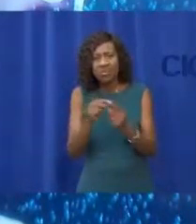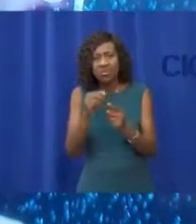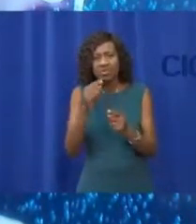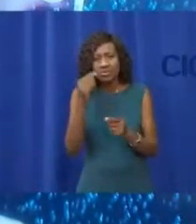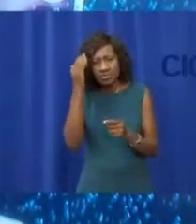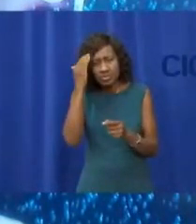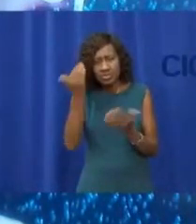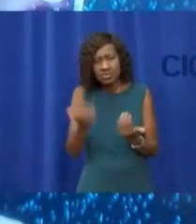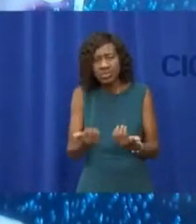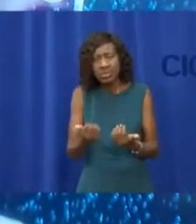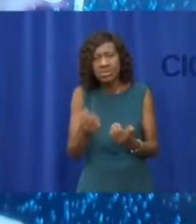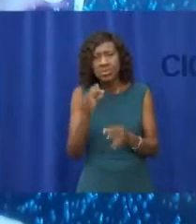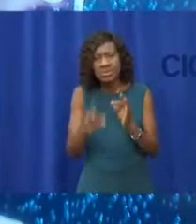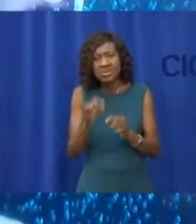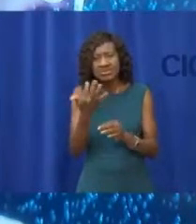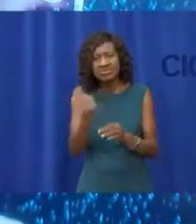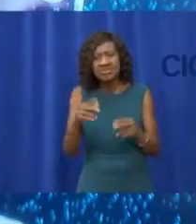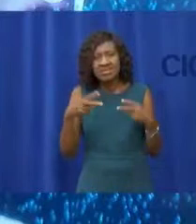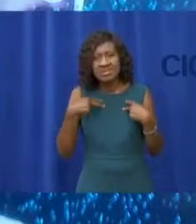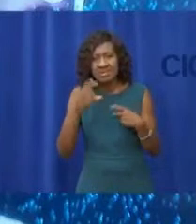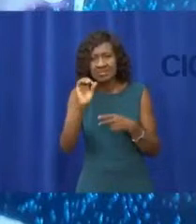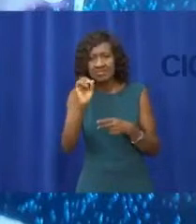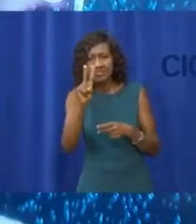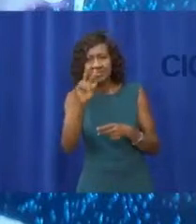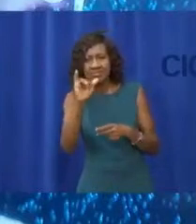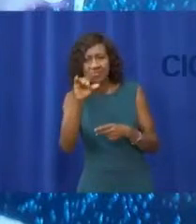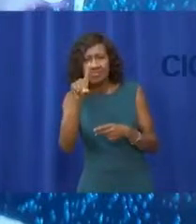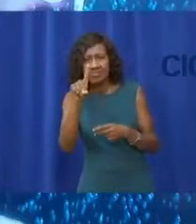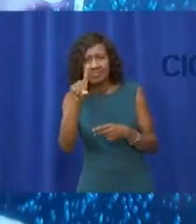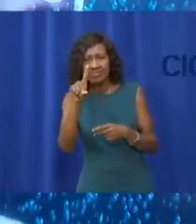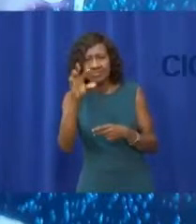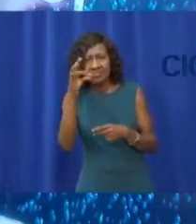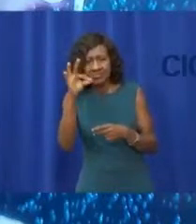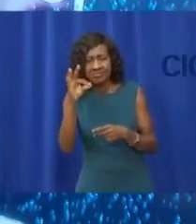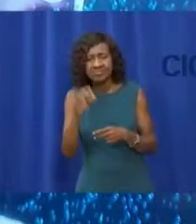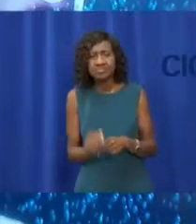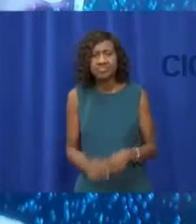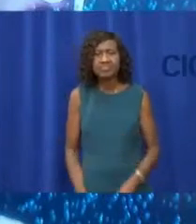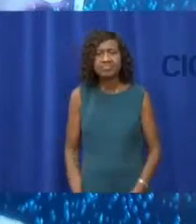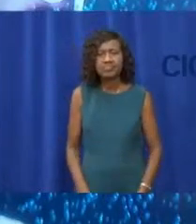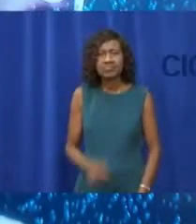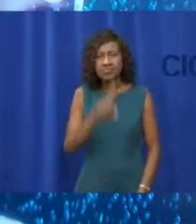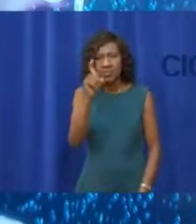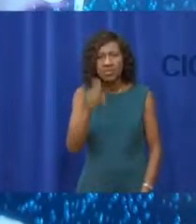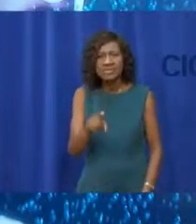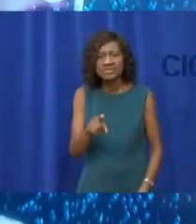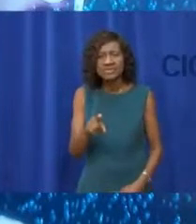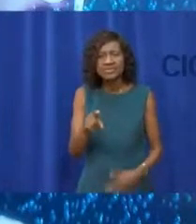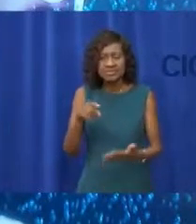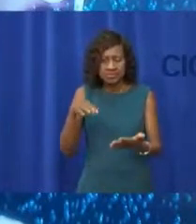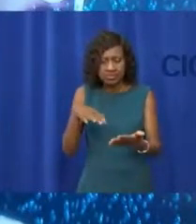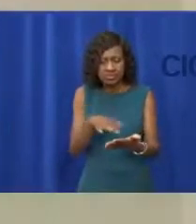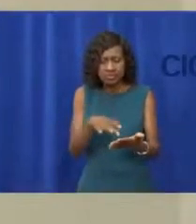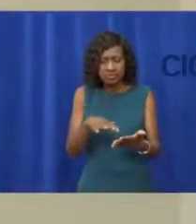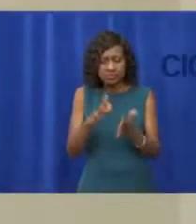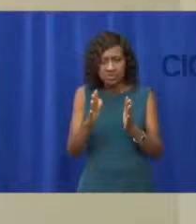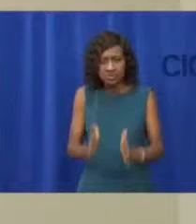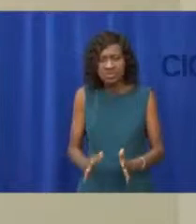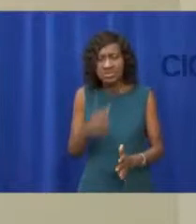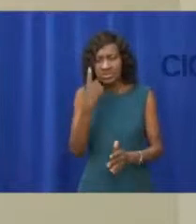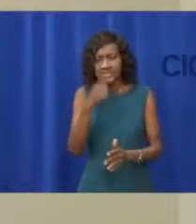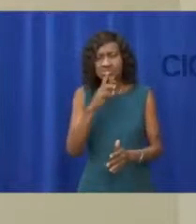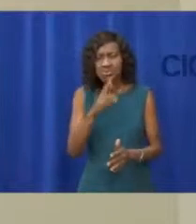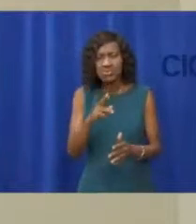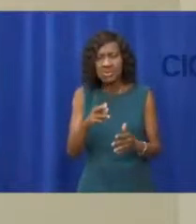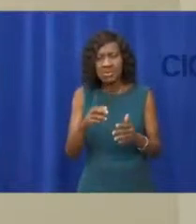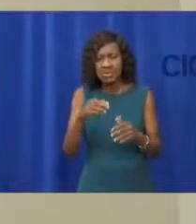it? The second question is regarding the students who have been in isolation. Their time is coming up for them to be released.